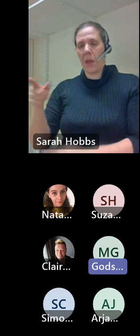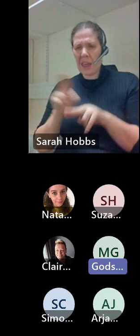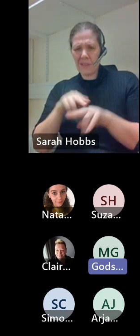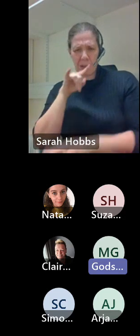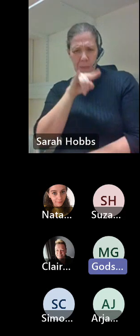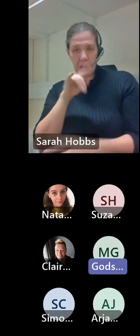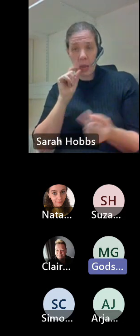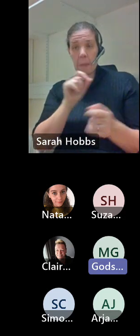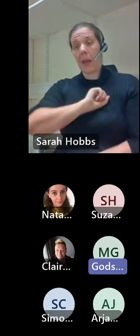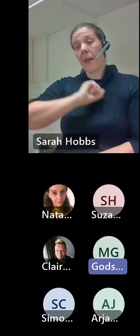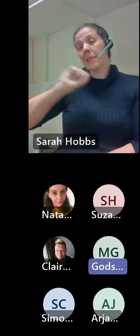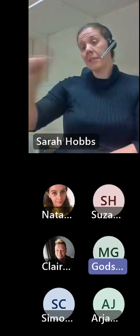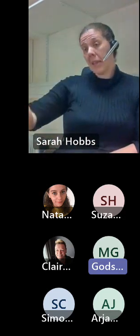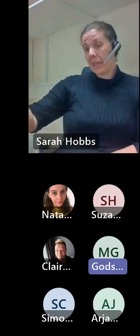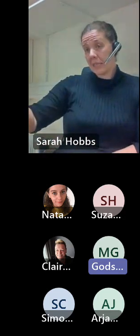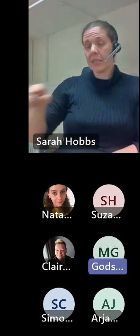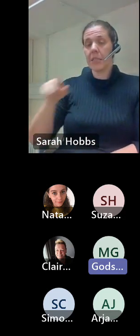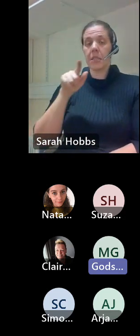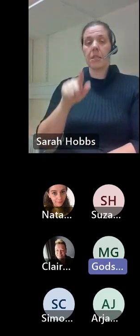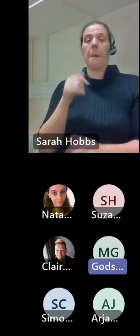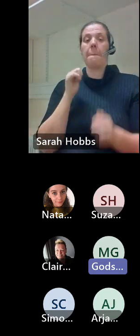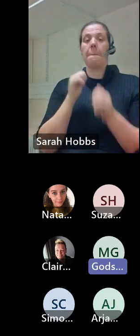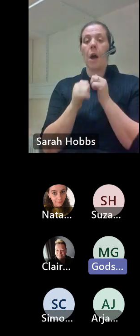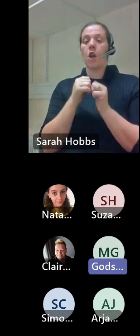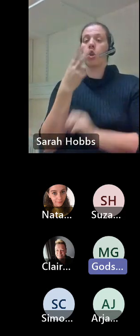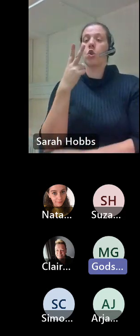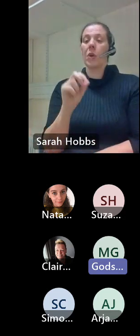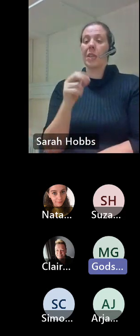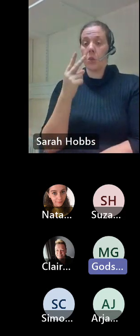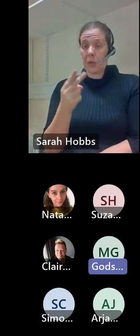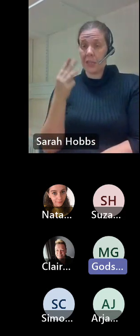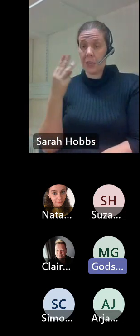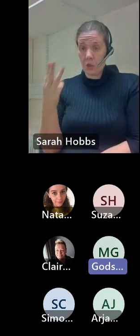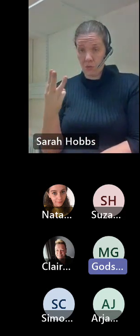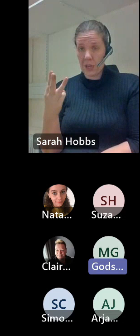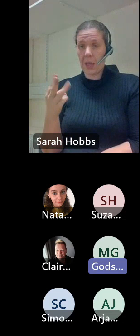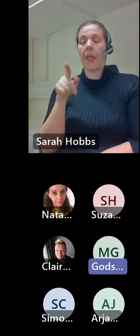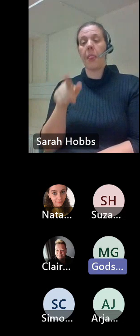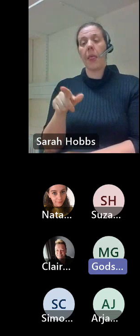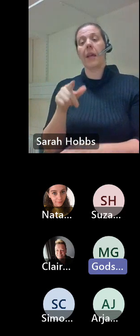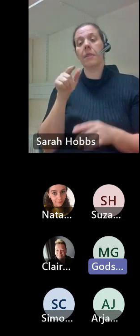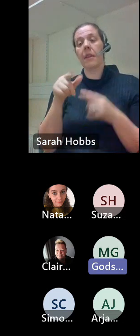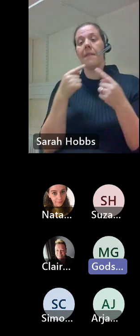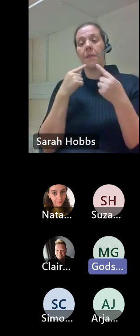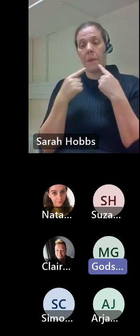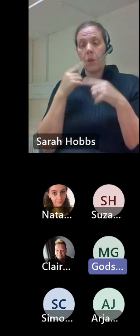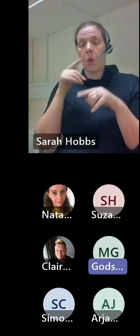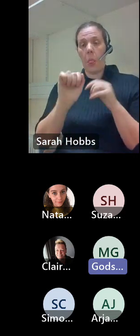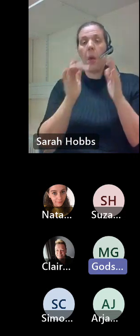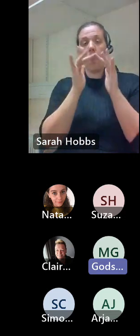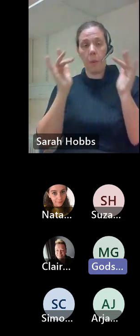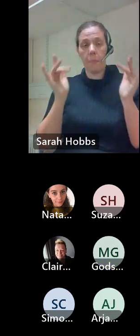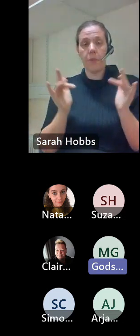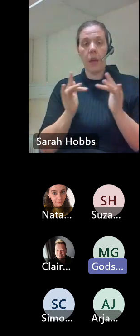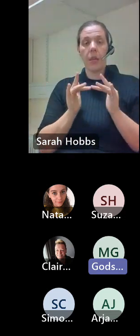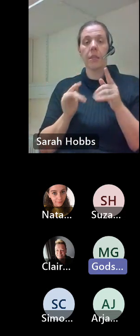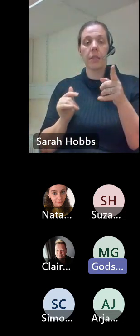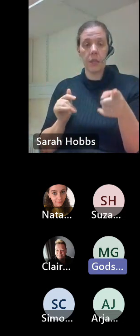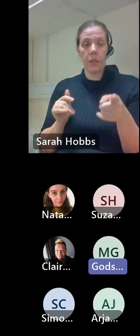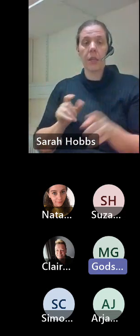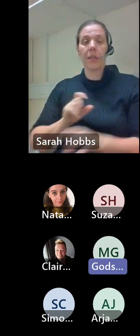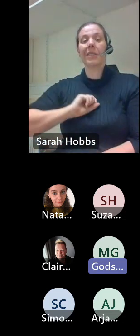where it says as of March of 2023. That's the last bit of information they've put up on their site. But they'll probably, in